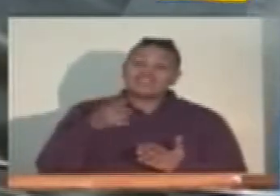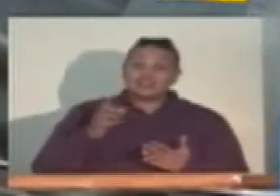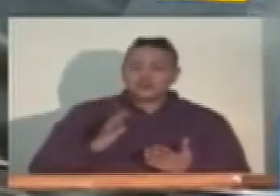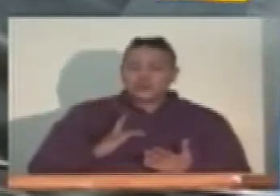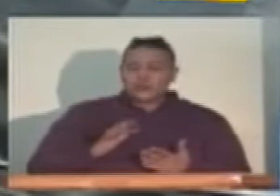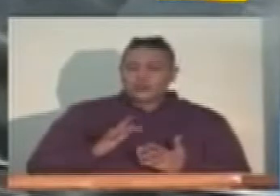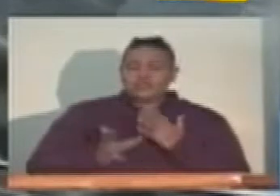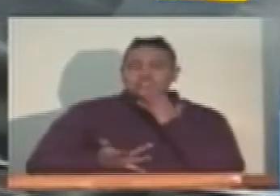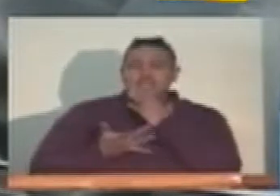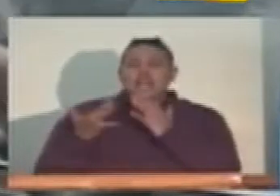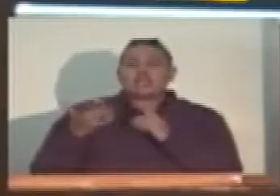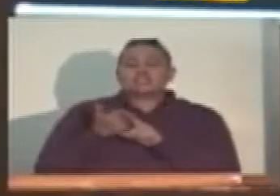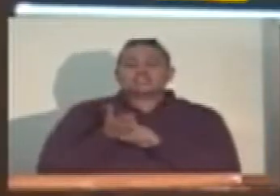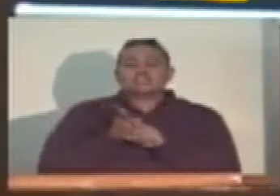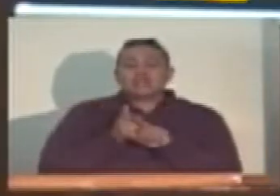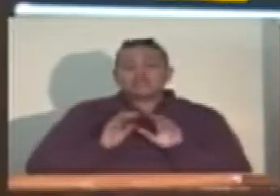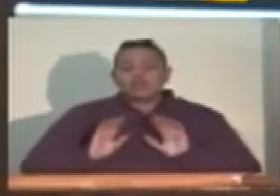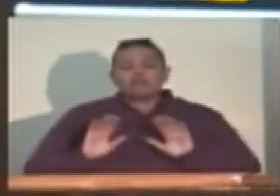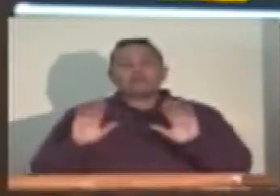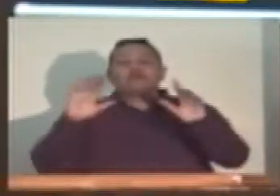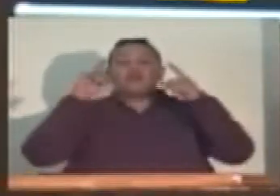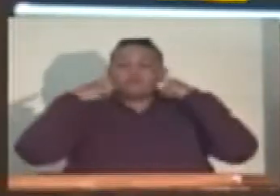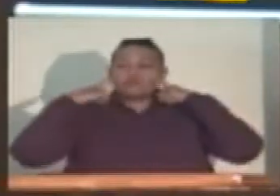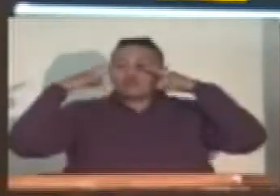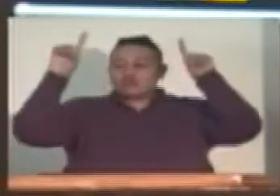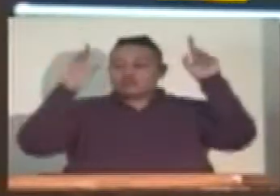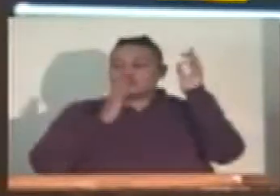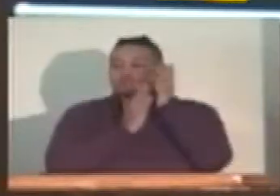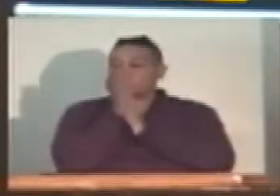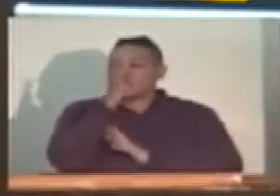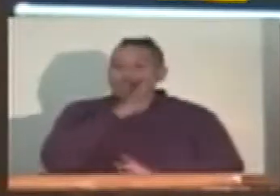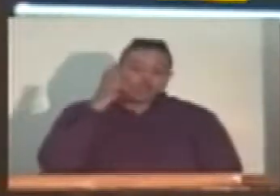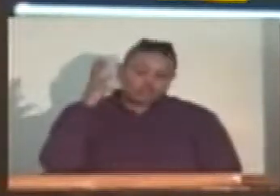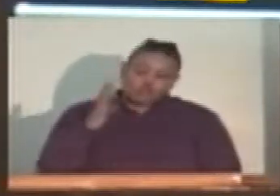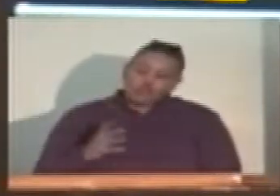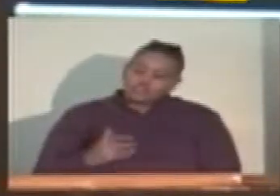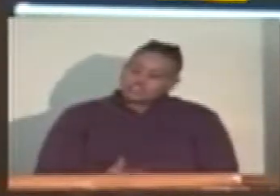cutting-edge technology to drive prosperity through agriculture.